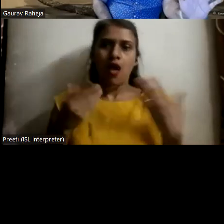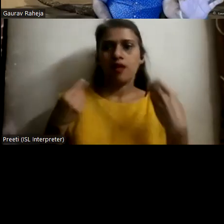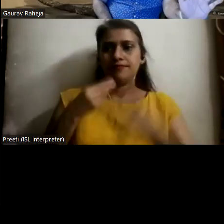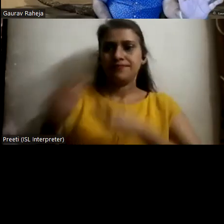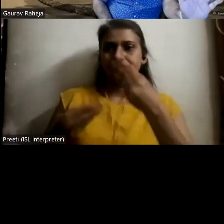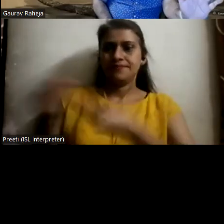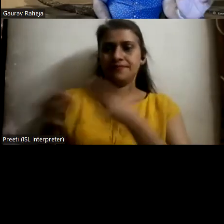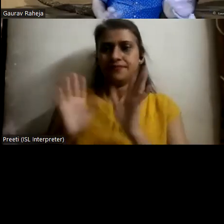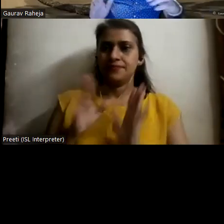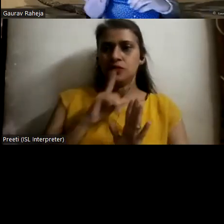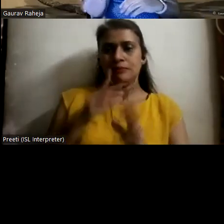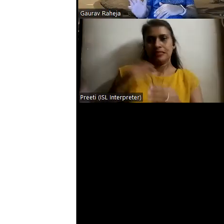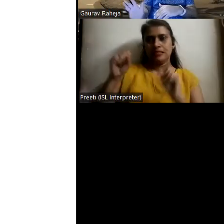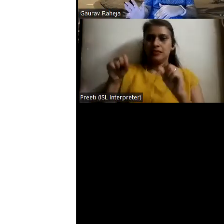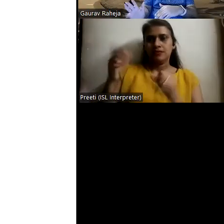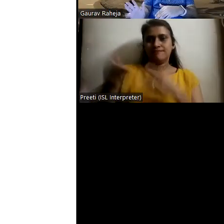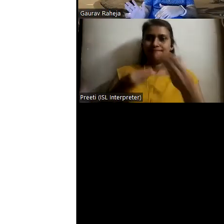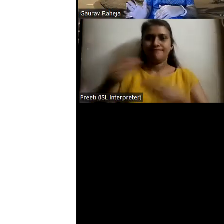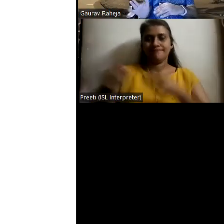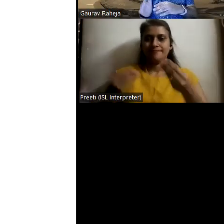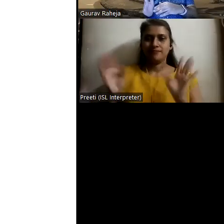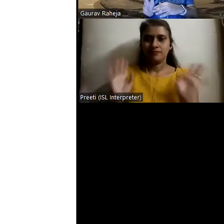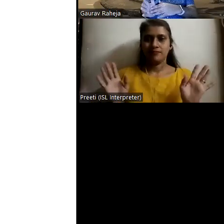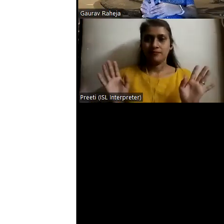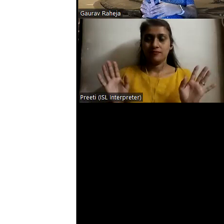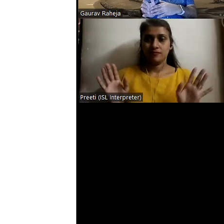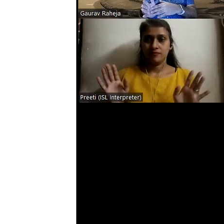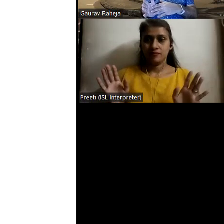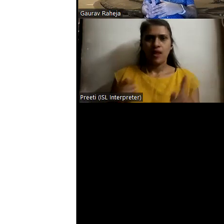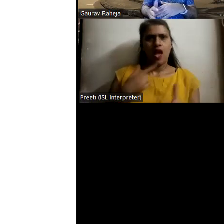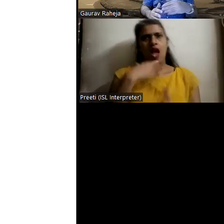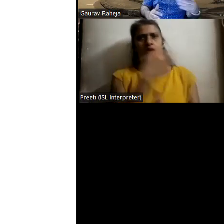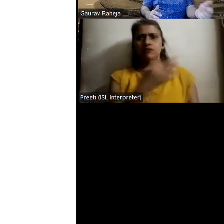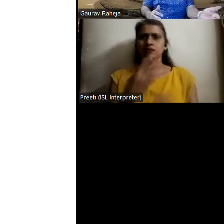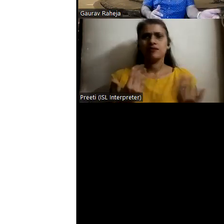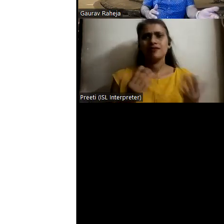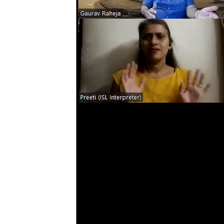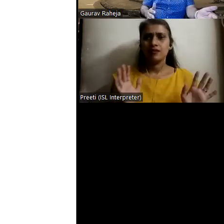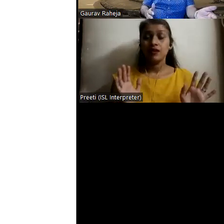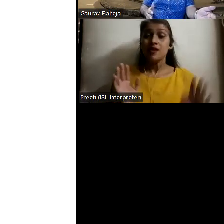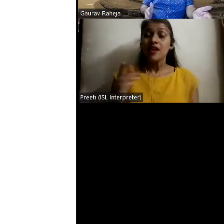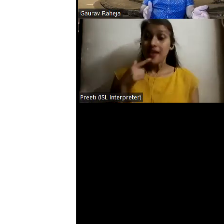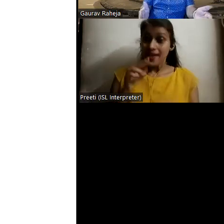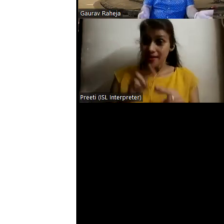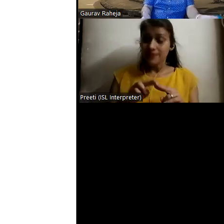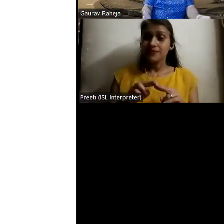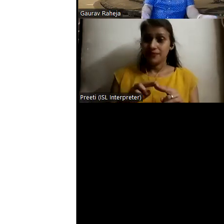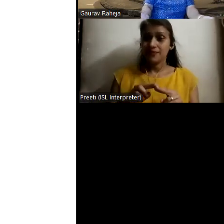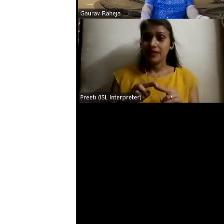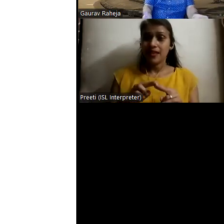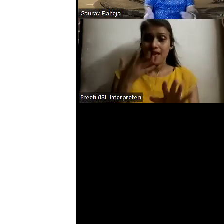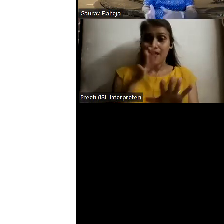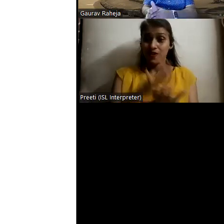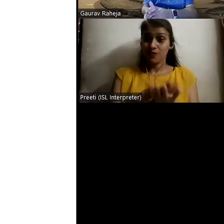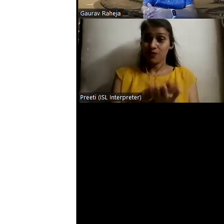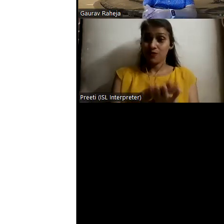accessible? This is the law, sir. The country has signed it. When are we going to have inclusion in this